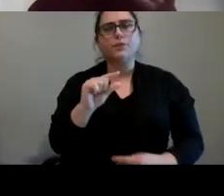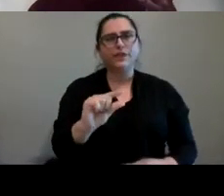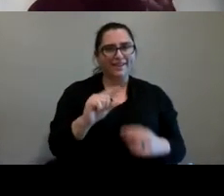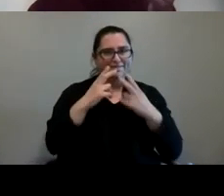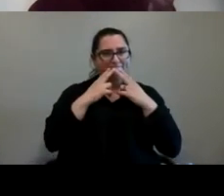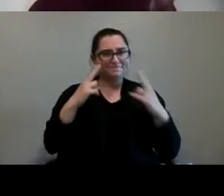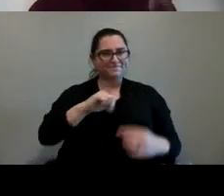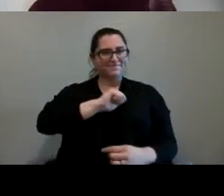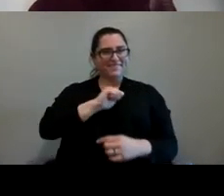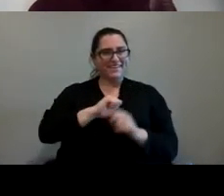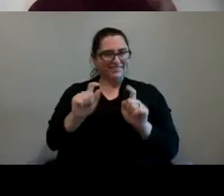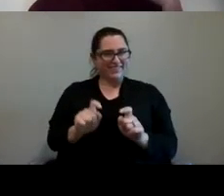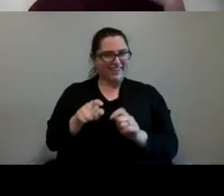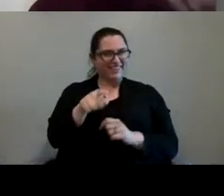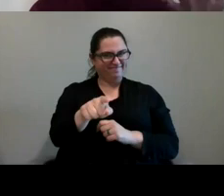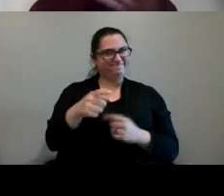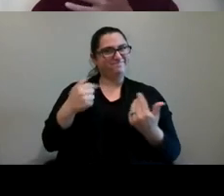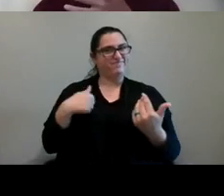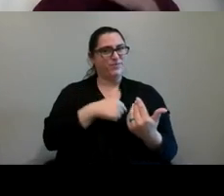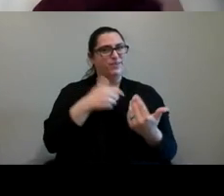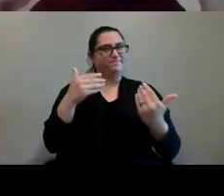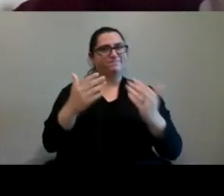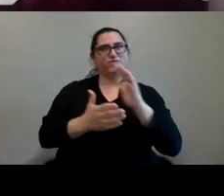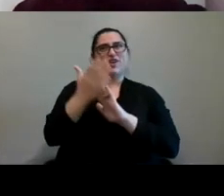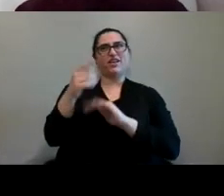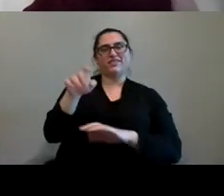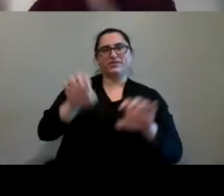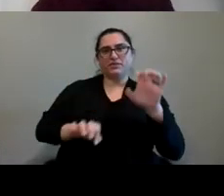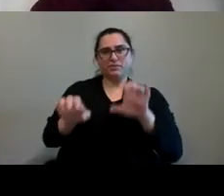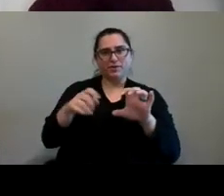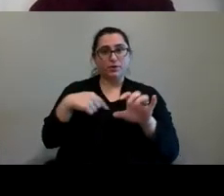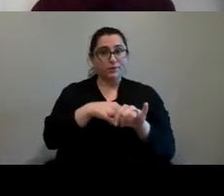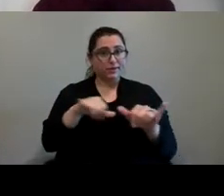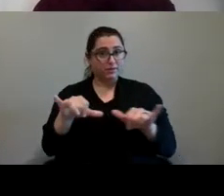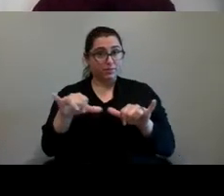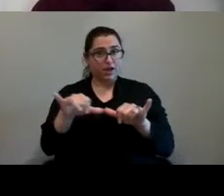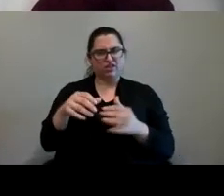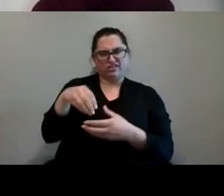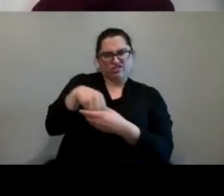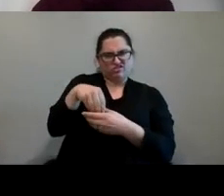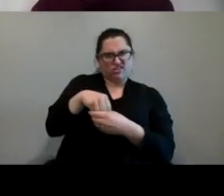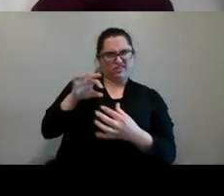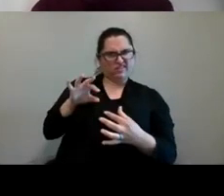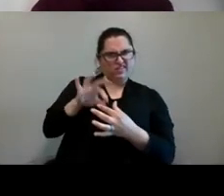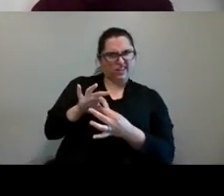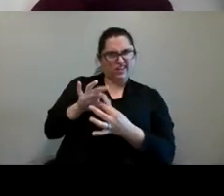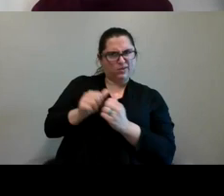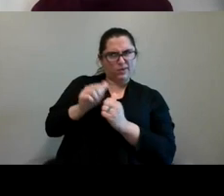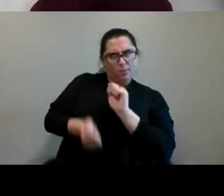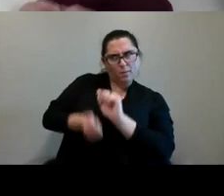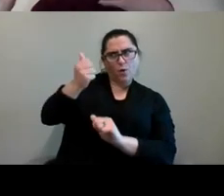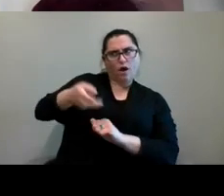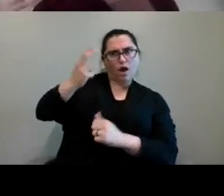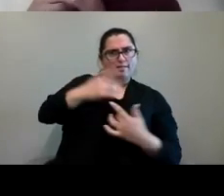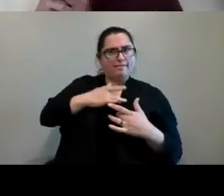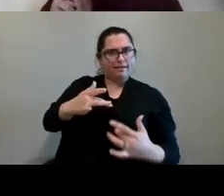this experiment where we just measure extrinsic fitness of the highest likelihood language model mutations. And